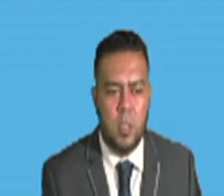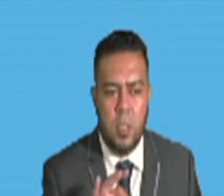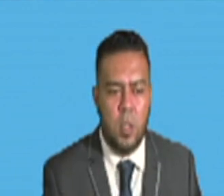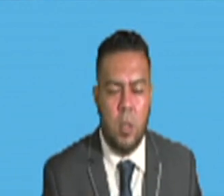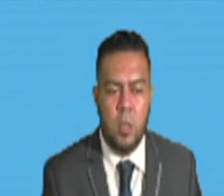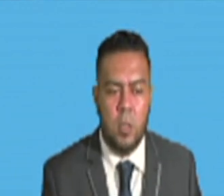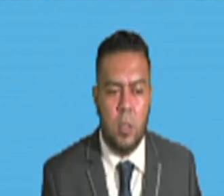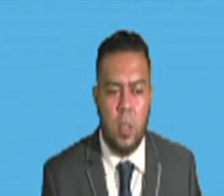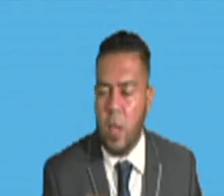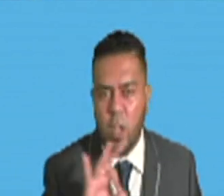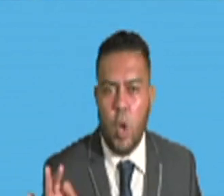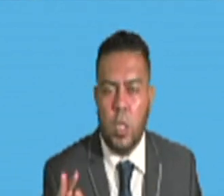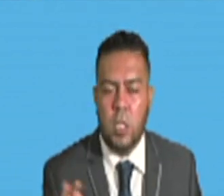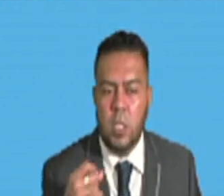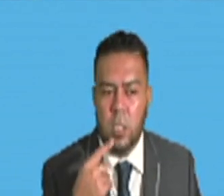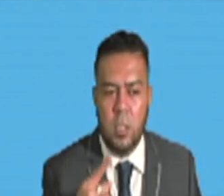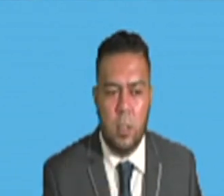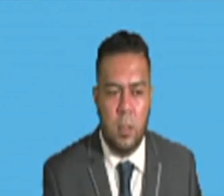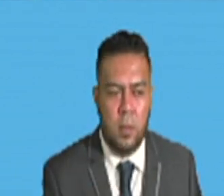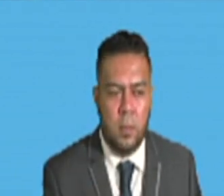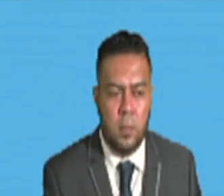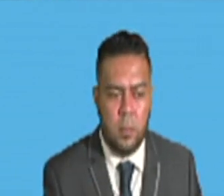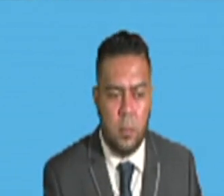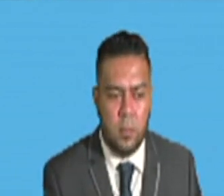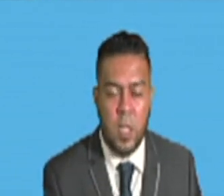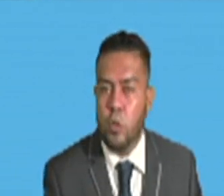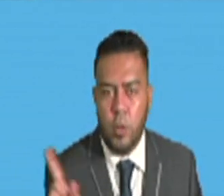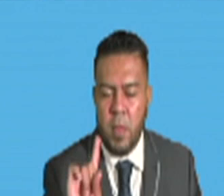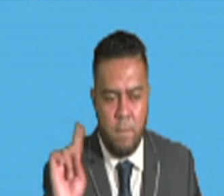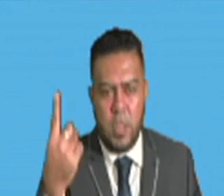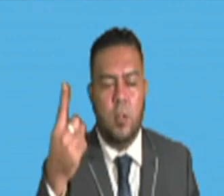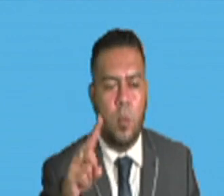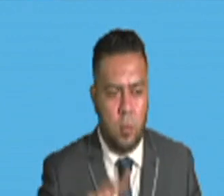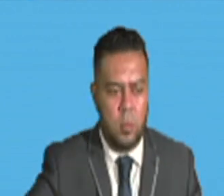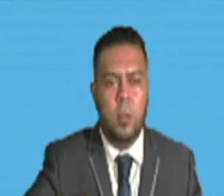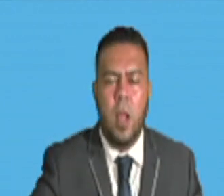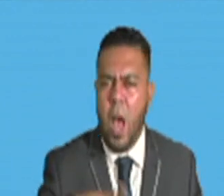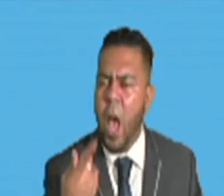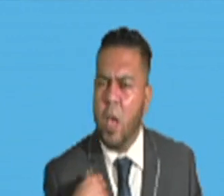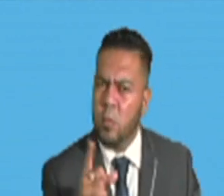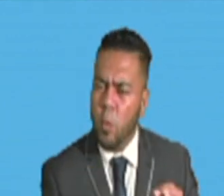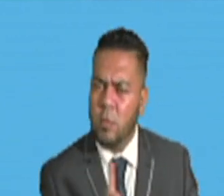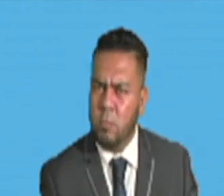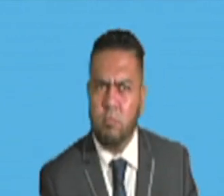now. They did not stand up and speak. They should have been the first ones. And for me, I kind of question